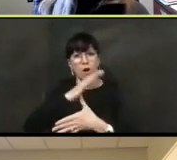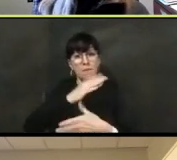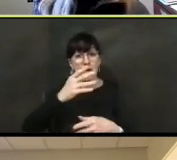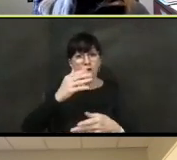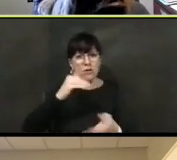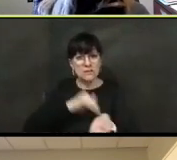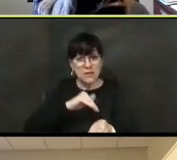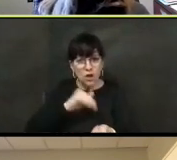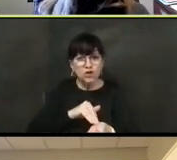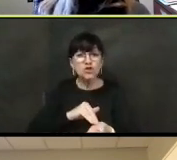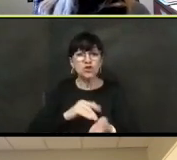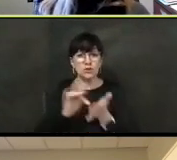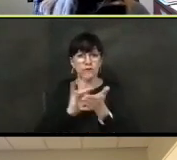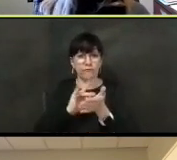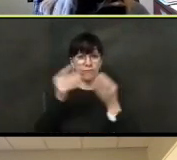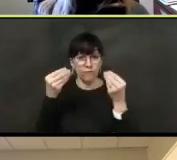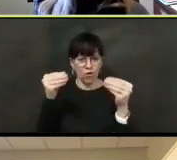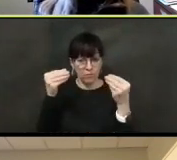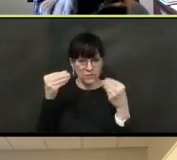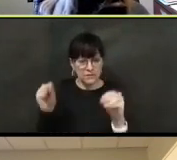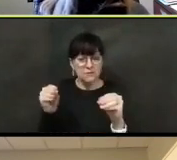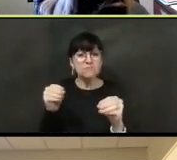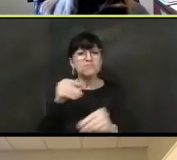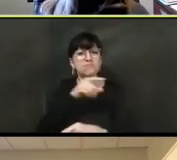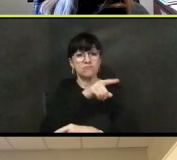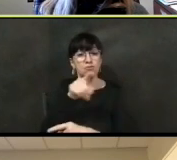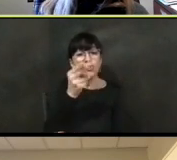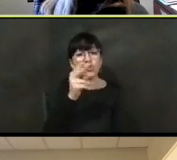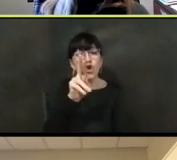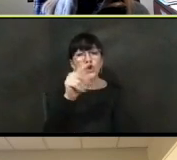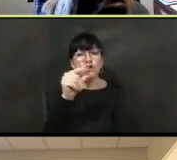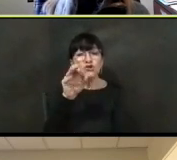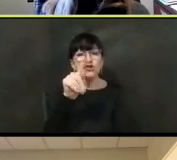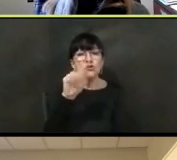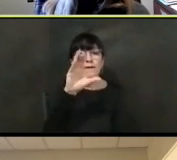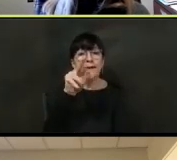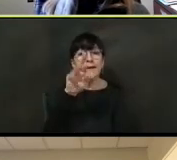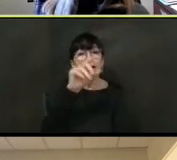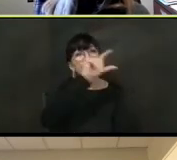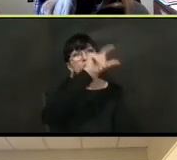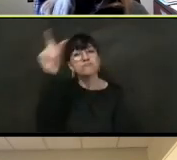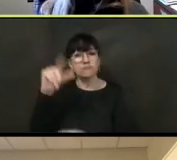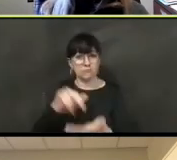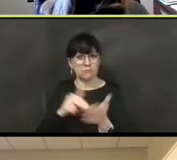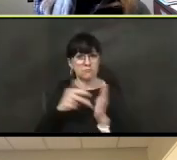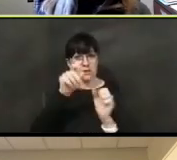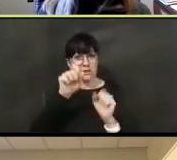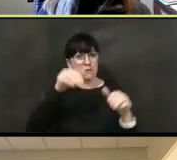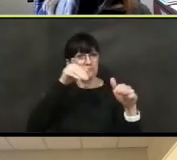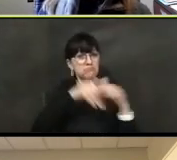care, and other, a variety of different community events, especially focused in areas where we have the greatest